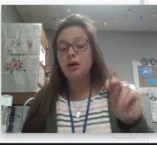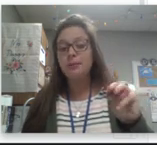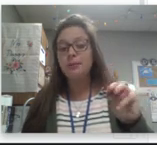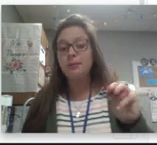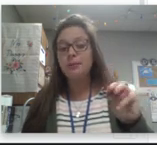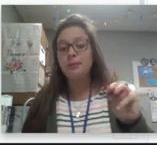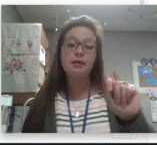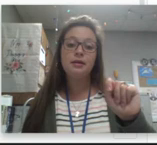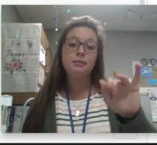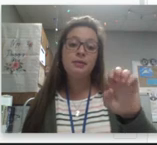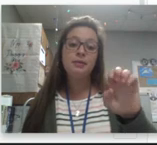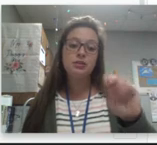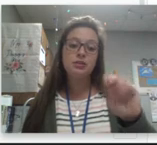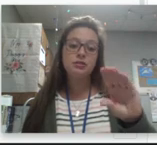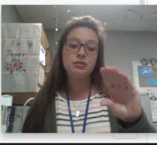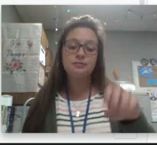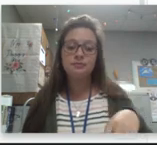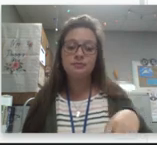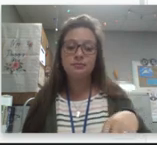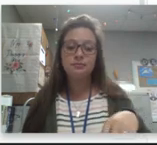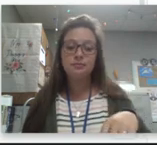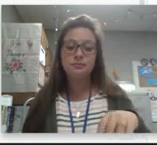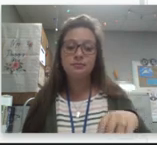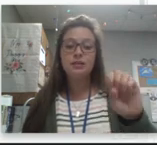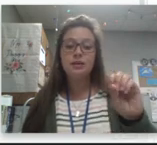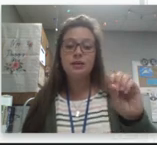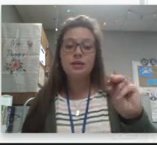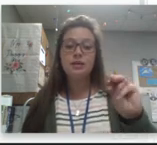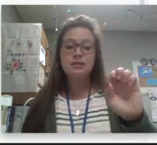on my patience.